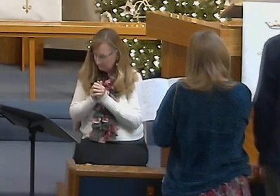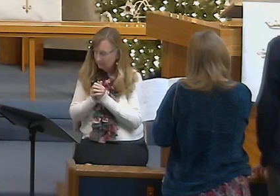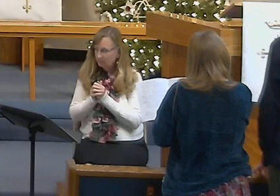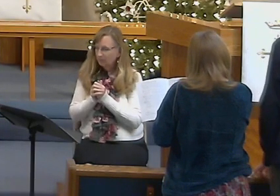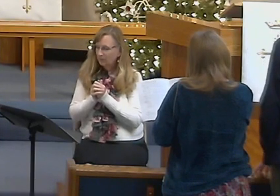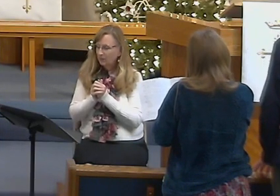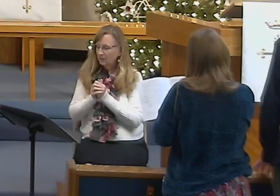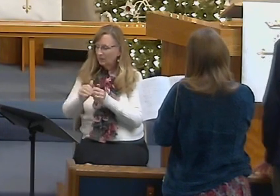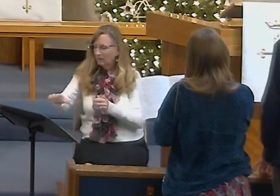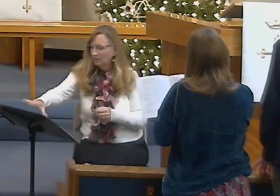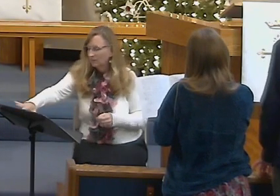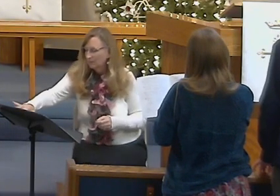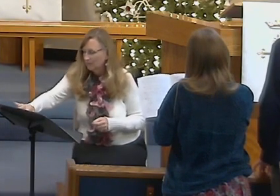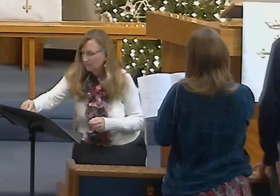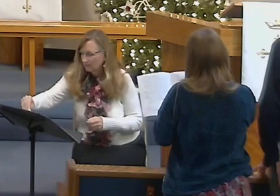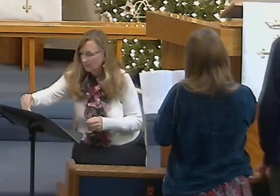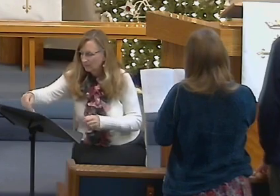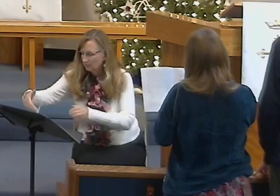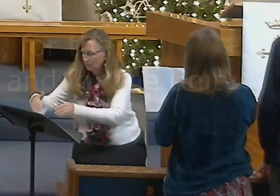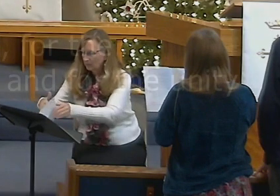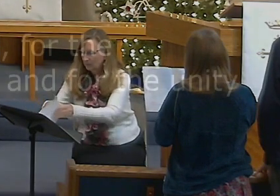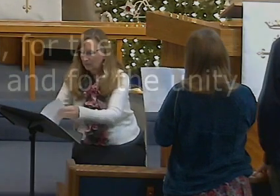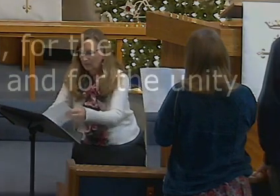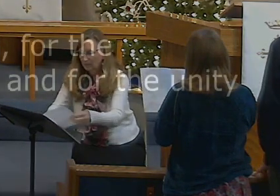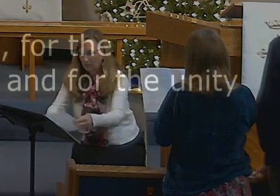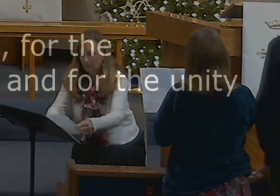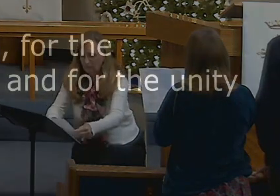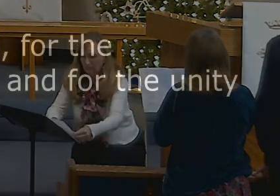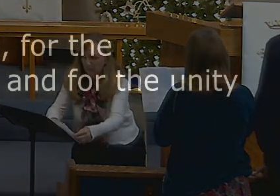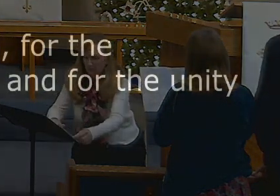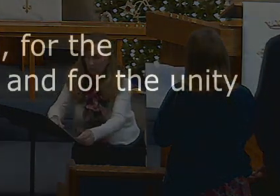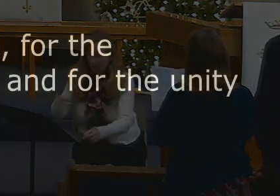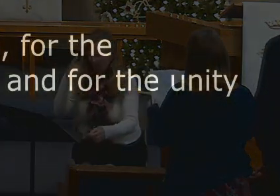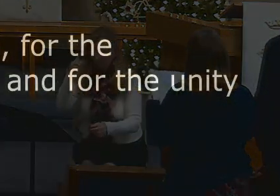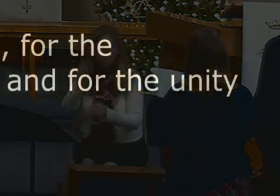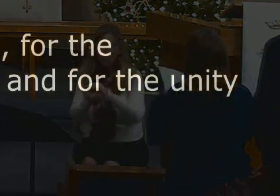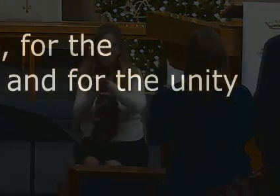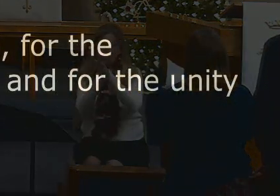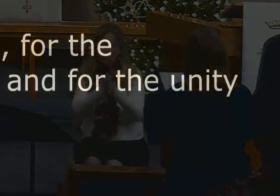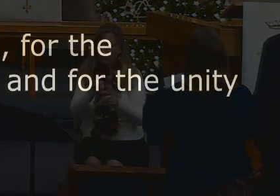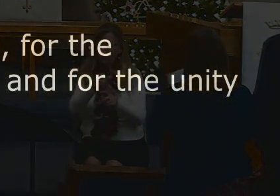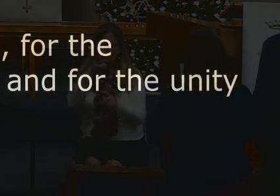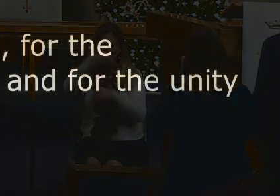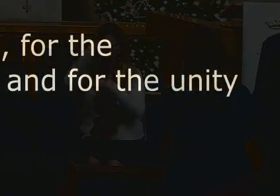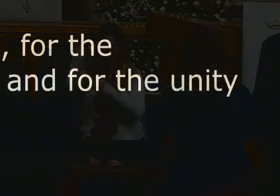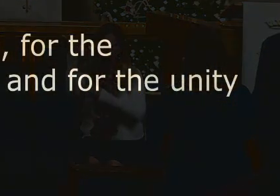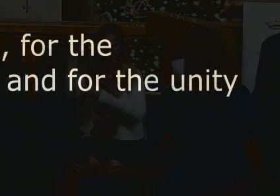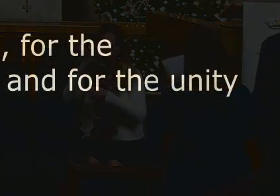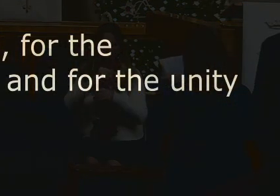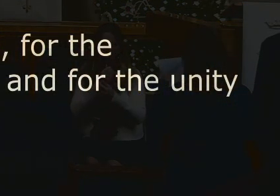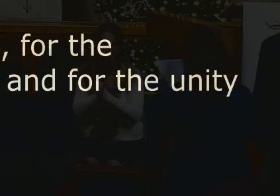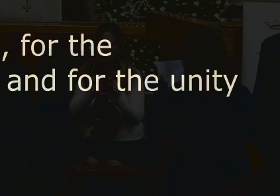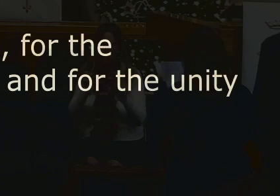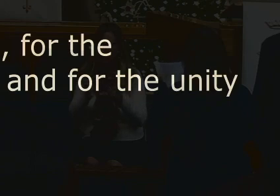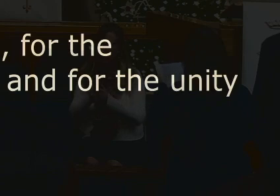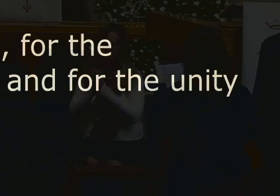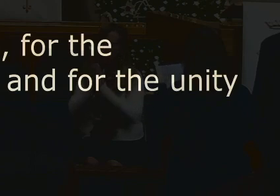For the peace from above and for our salvation, let us pray to the Lord.